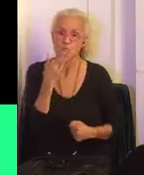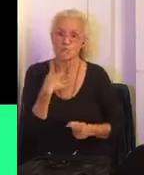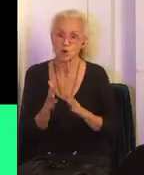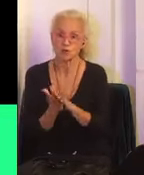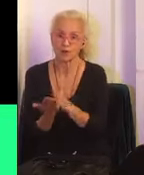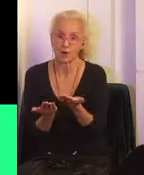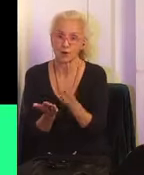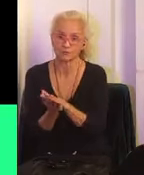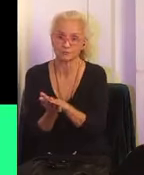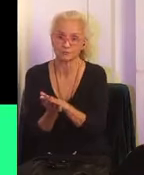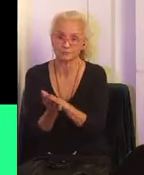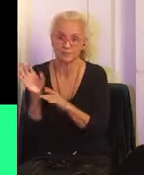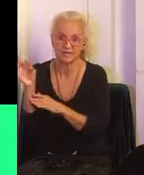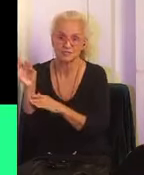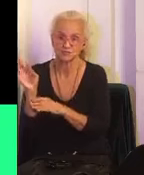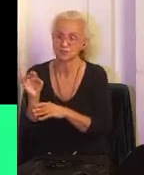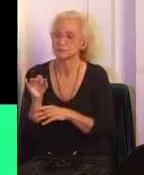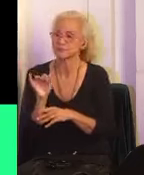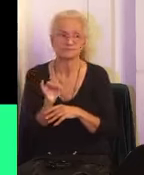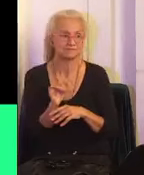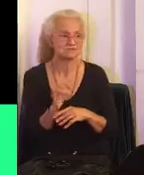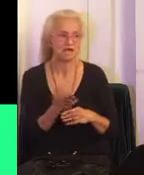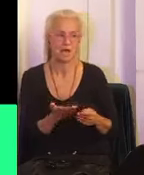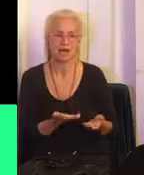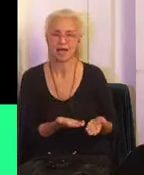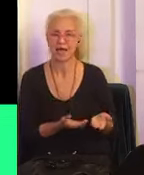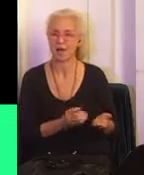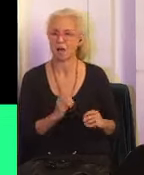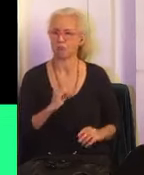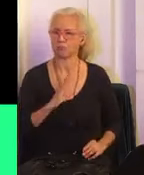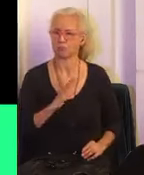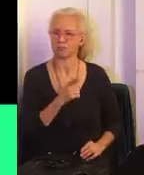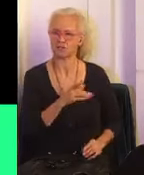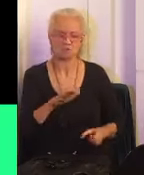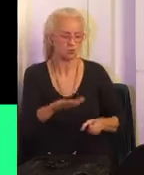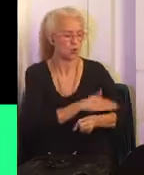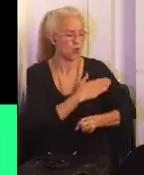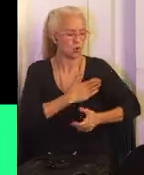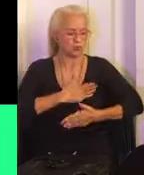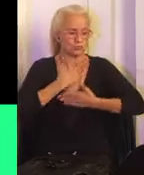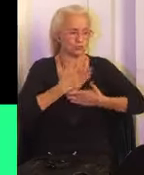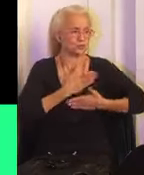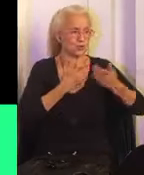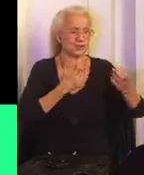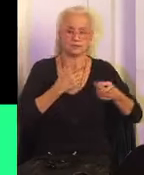card ministry gave him pure joy.